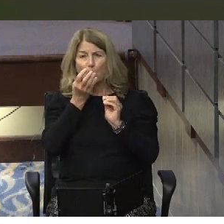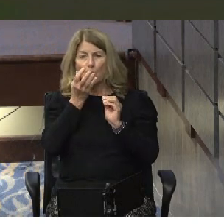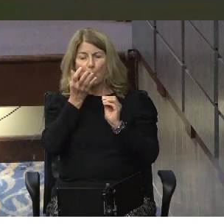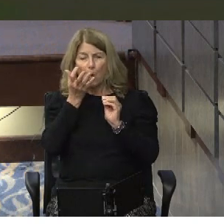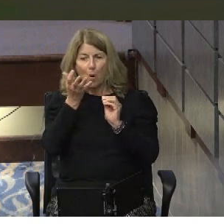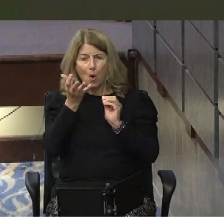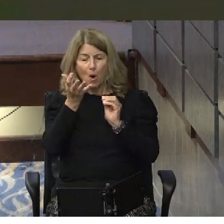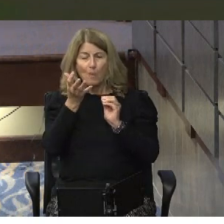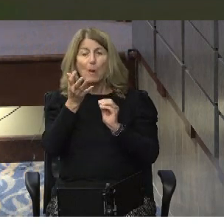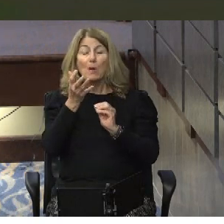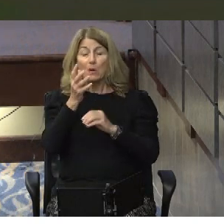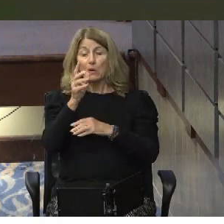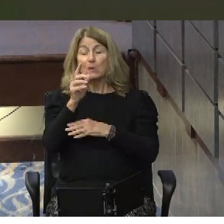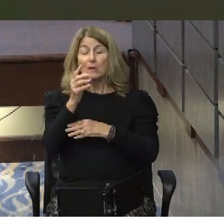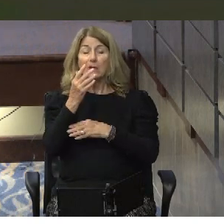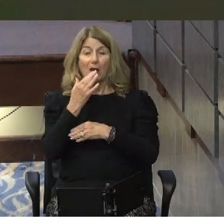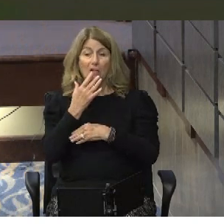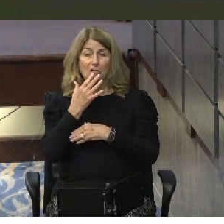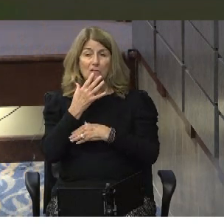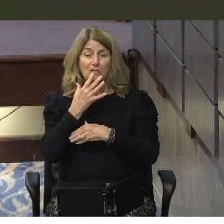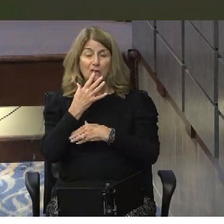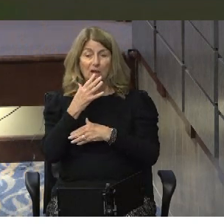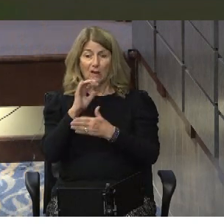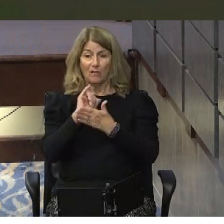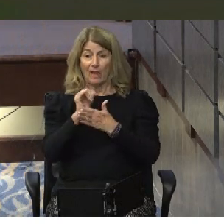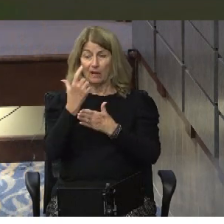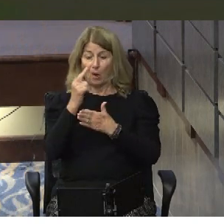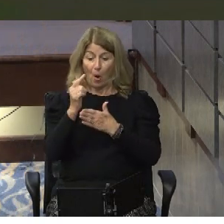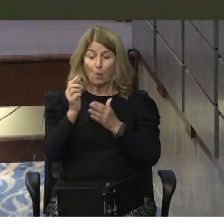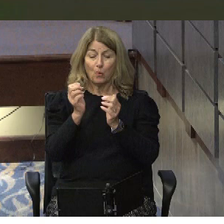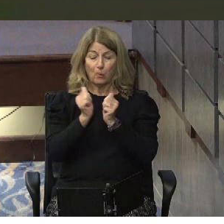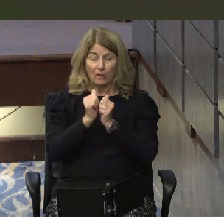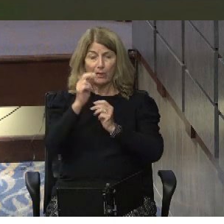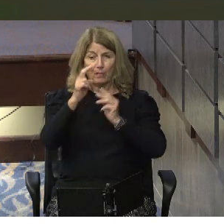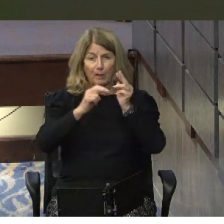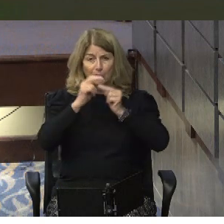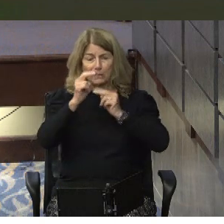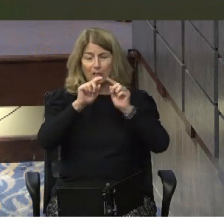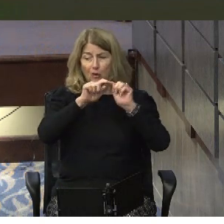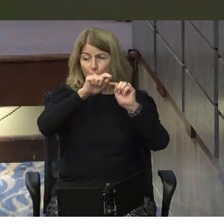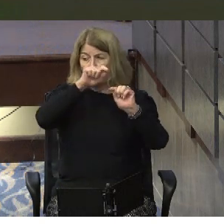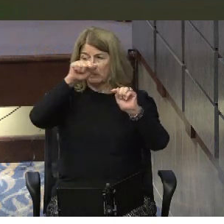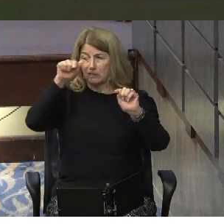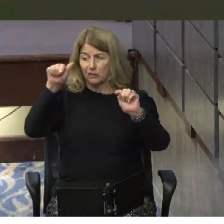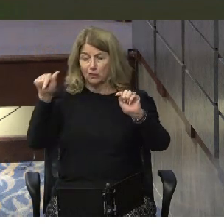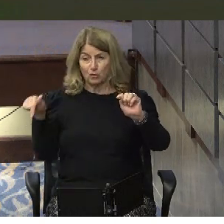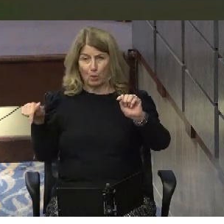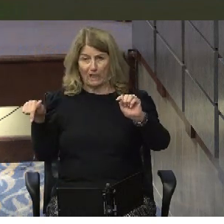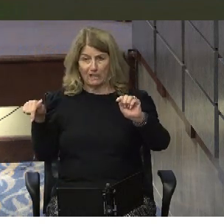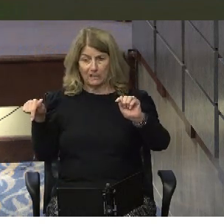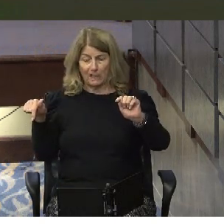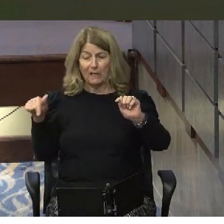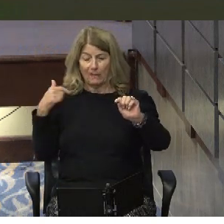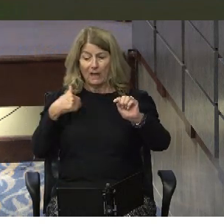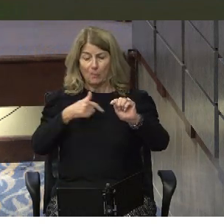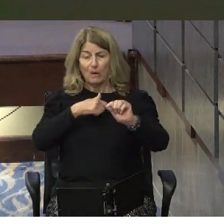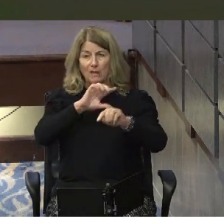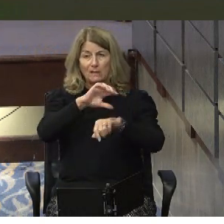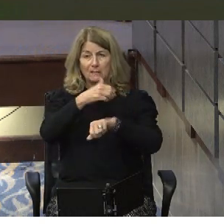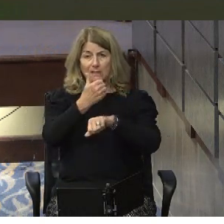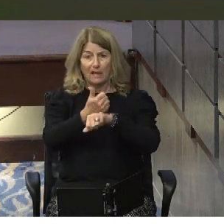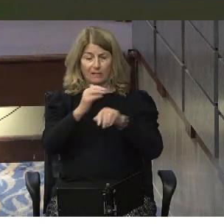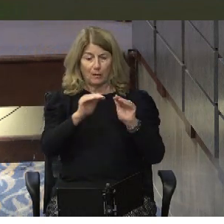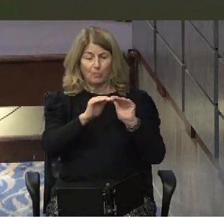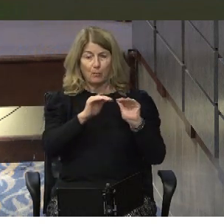that are complementary to the building across the street. And then we set a brick height and switch